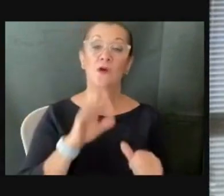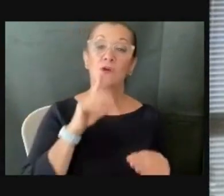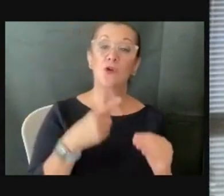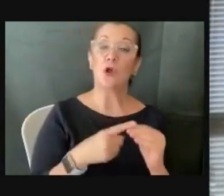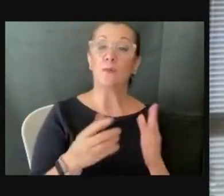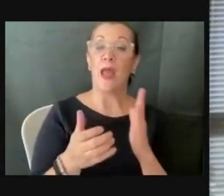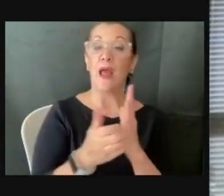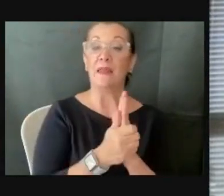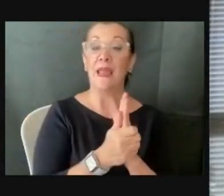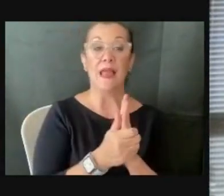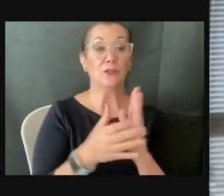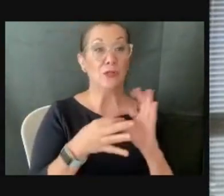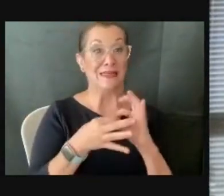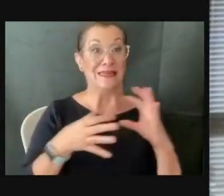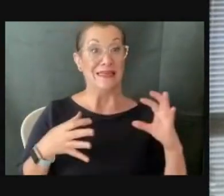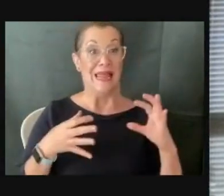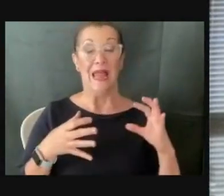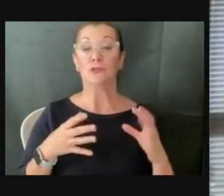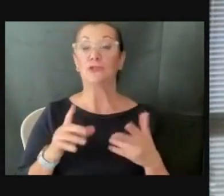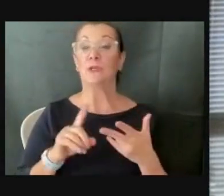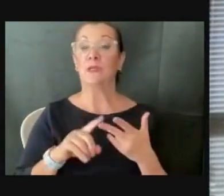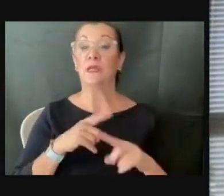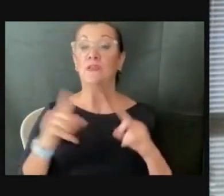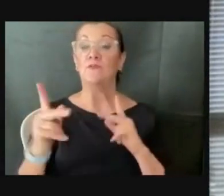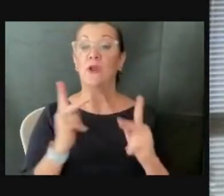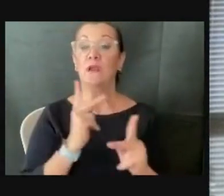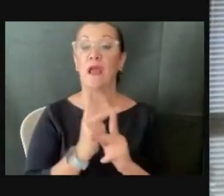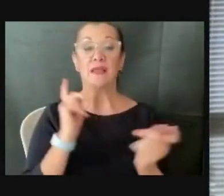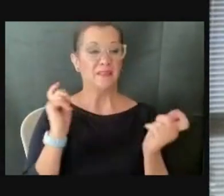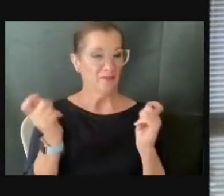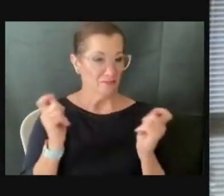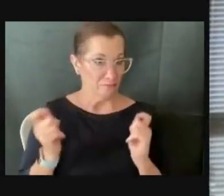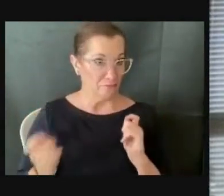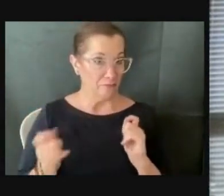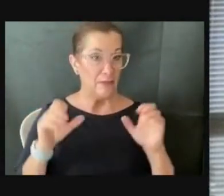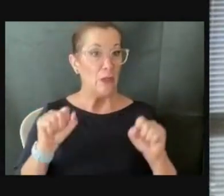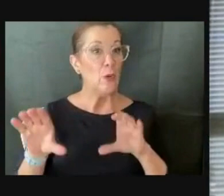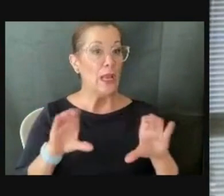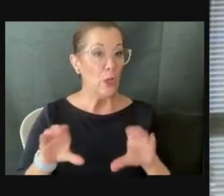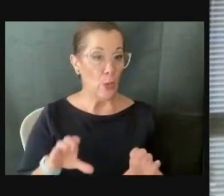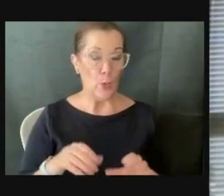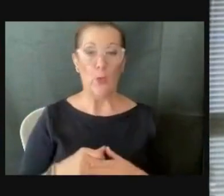attached, detached, and then different kinds of conversions that can be done.